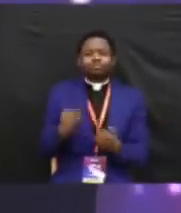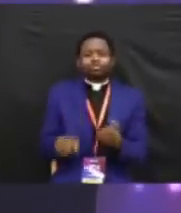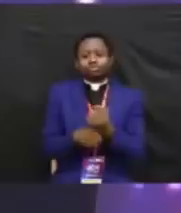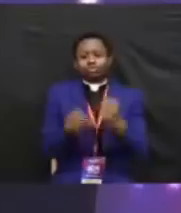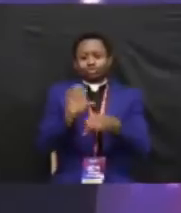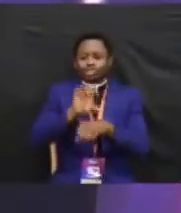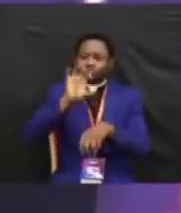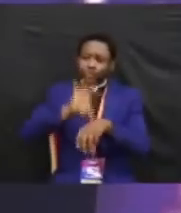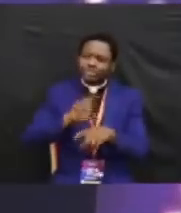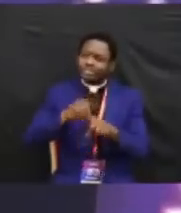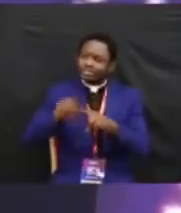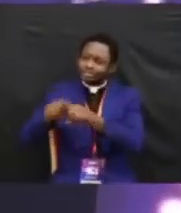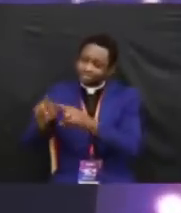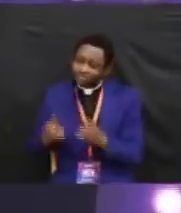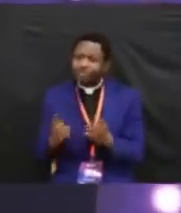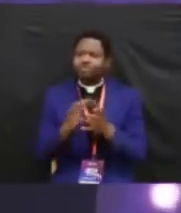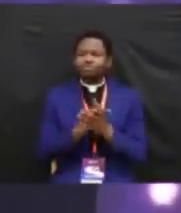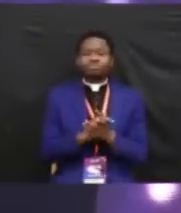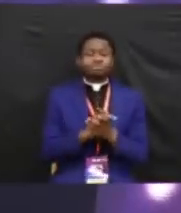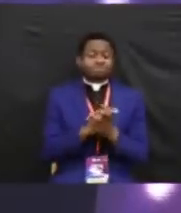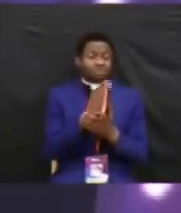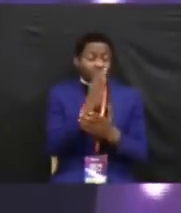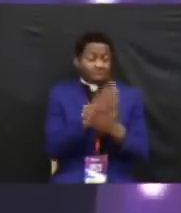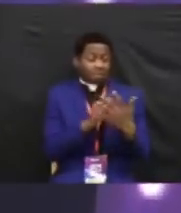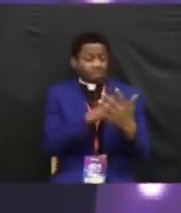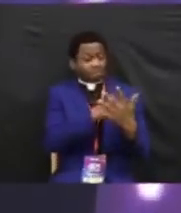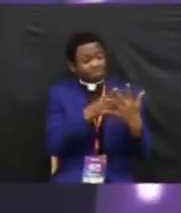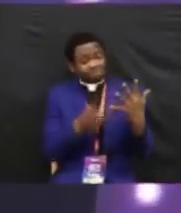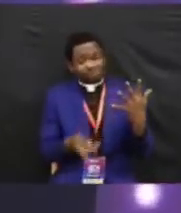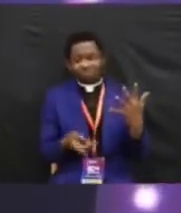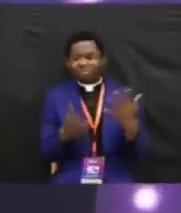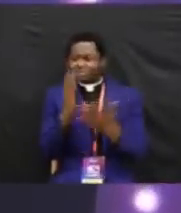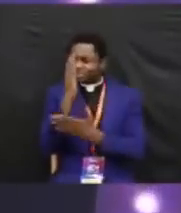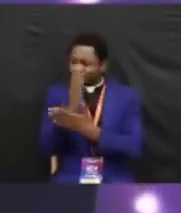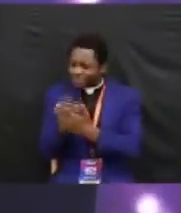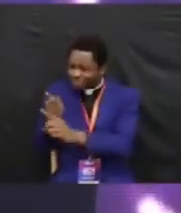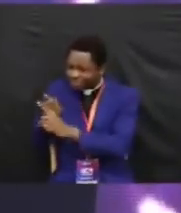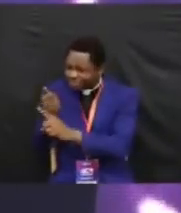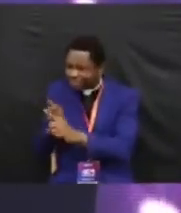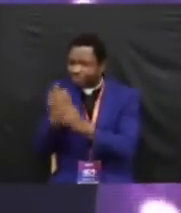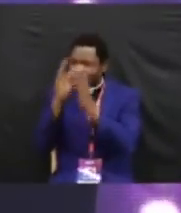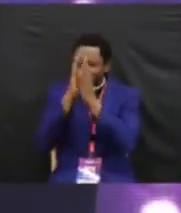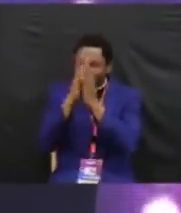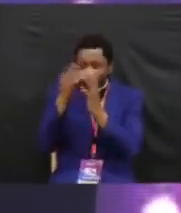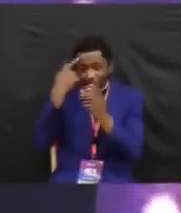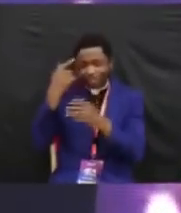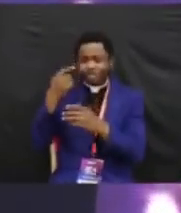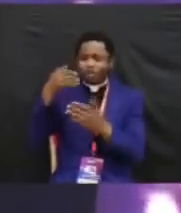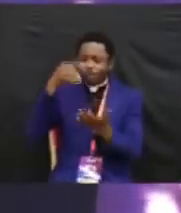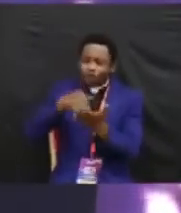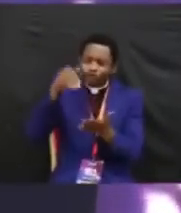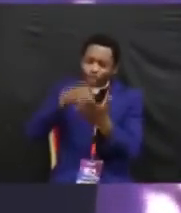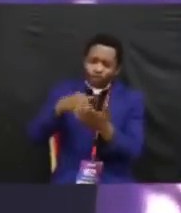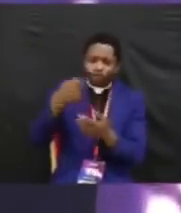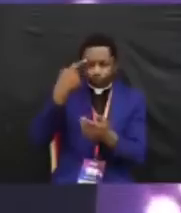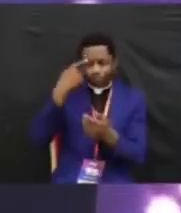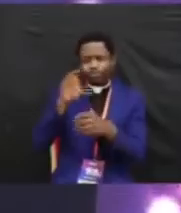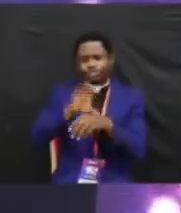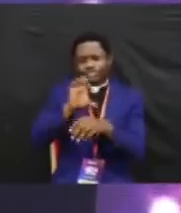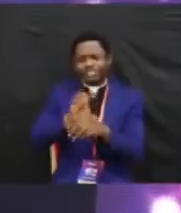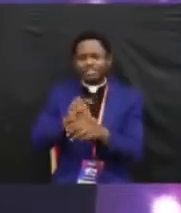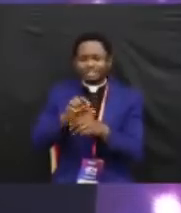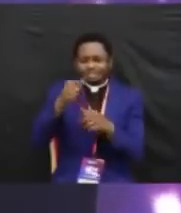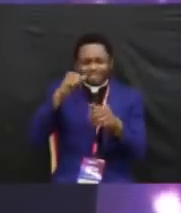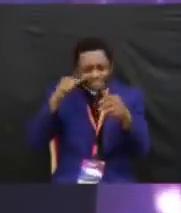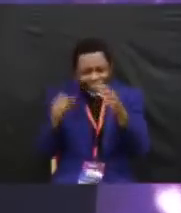ways. These people include those who fervently offered intercessory prayers for the church in their closets